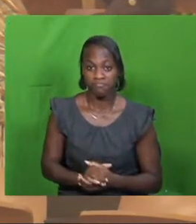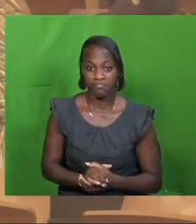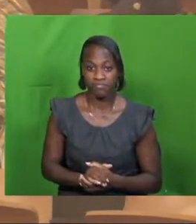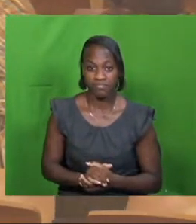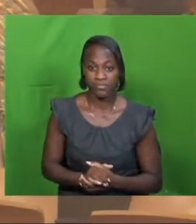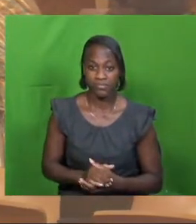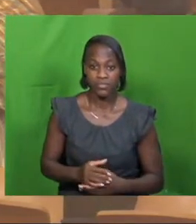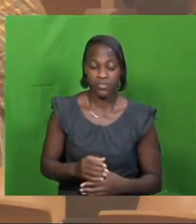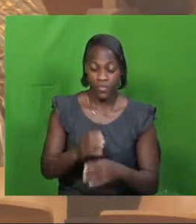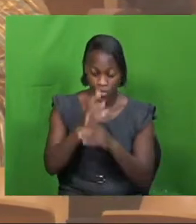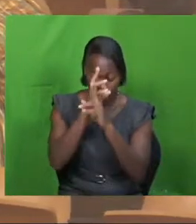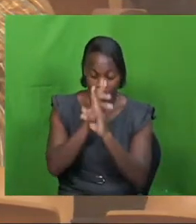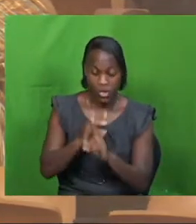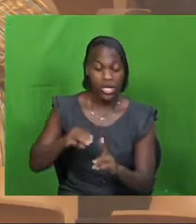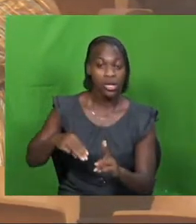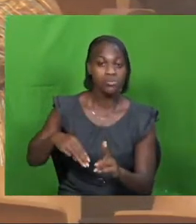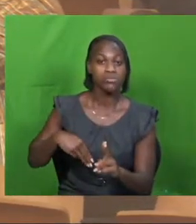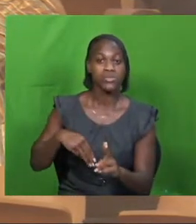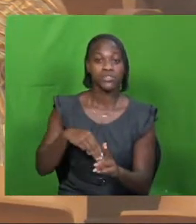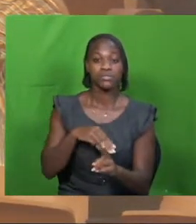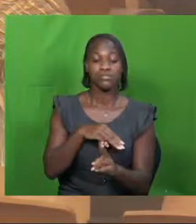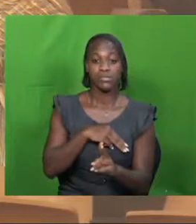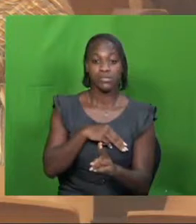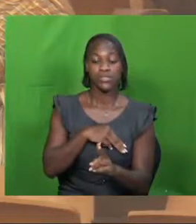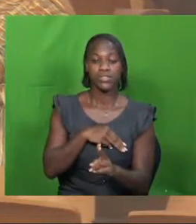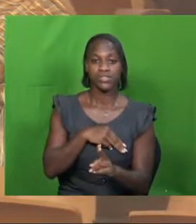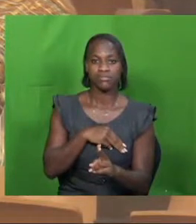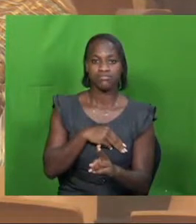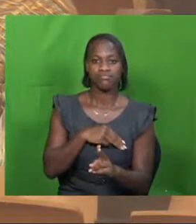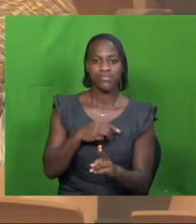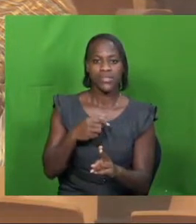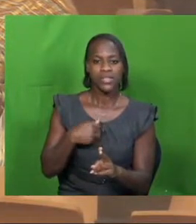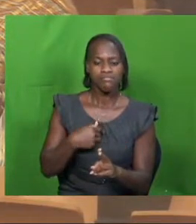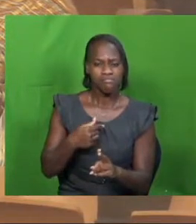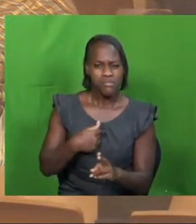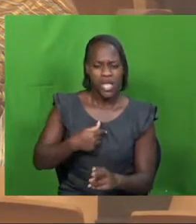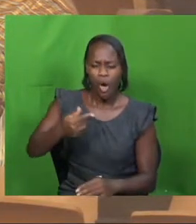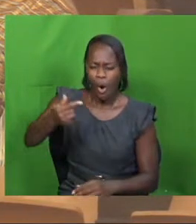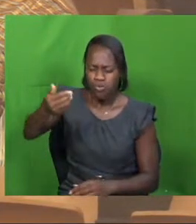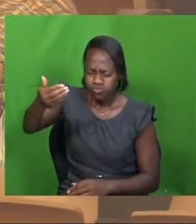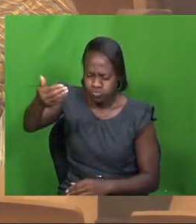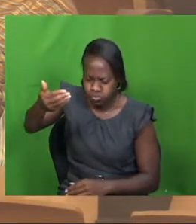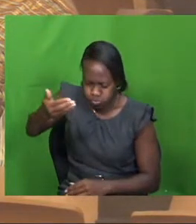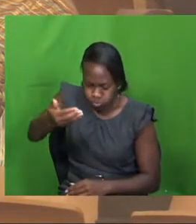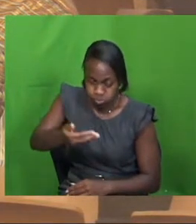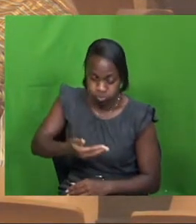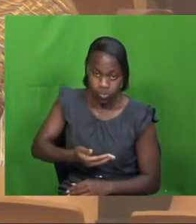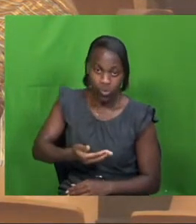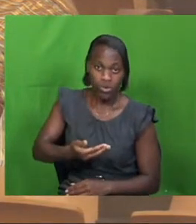Honourable members, on your behalf, I want to warmly welcome her